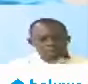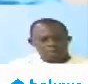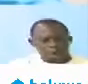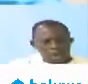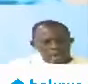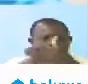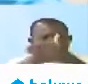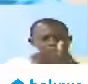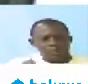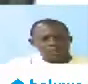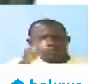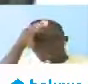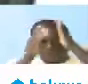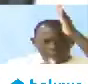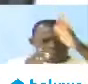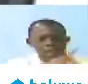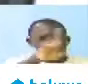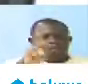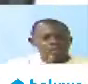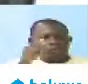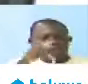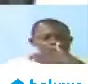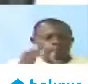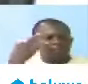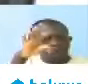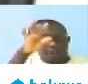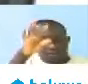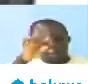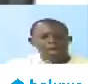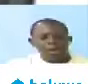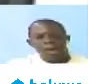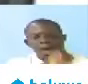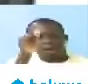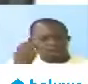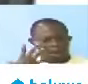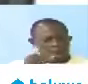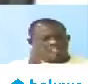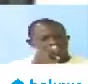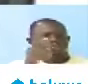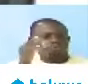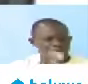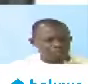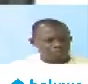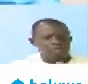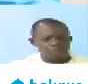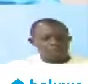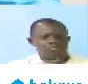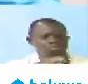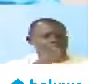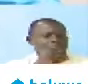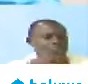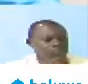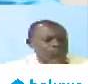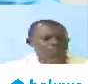1996 to attack Farafenye. And how you are subsequently caught.